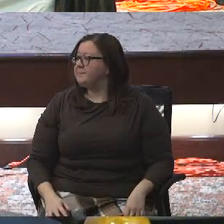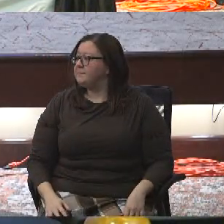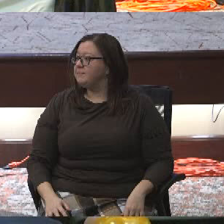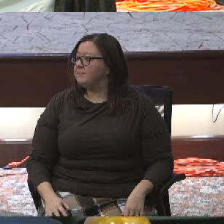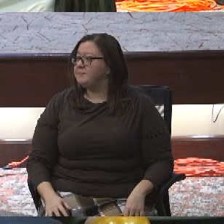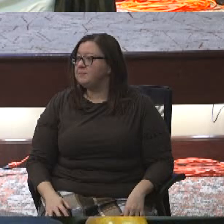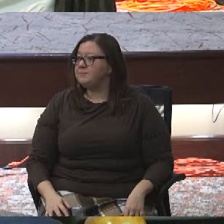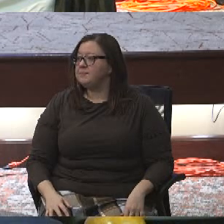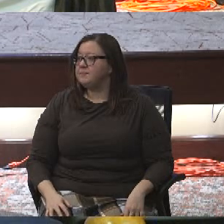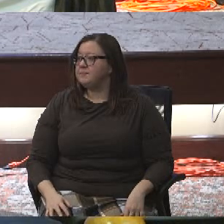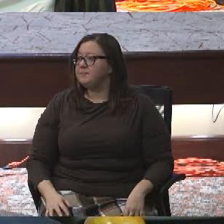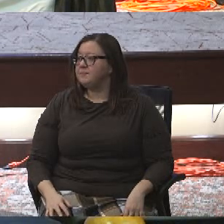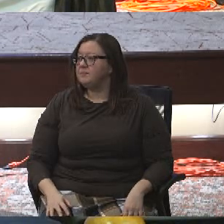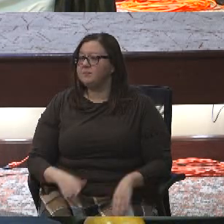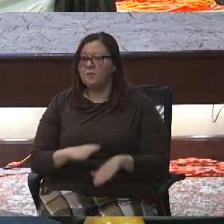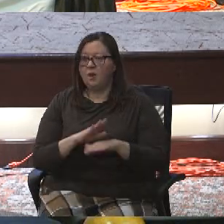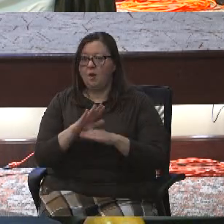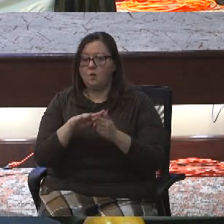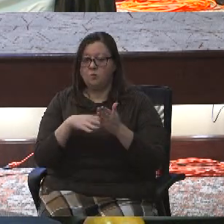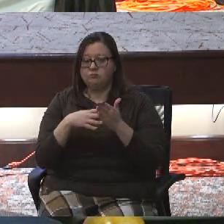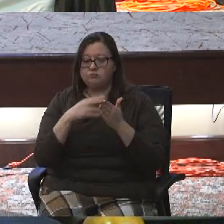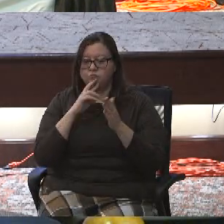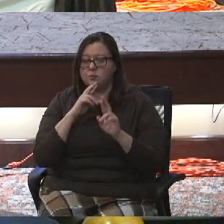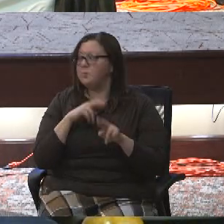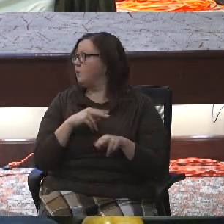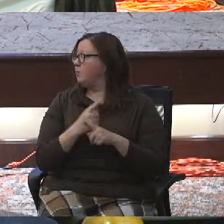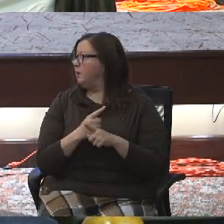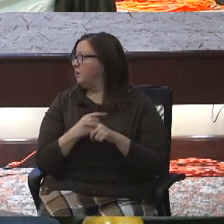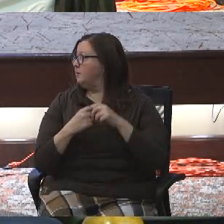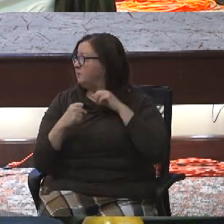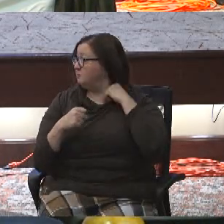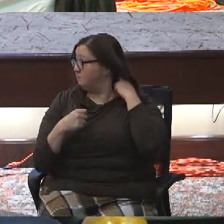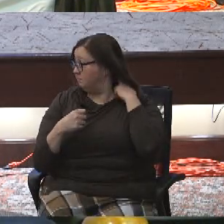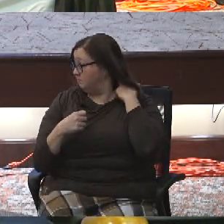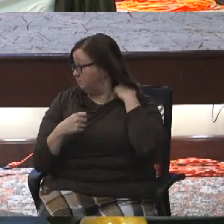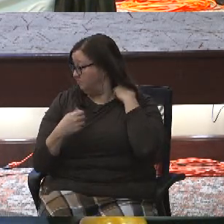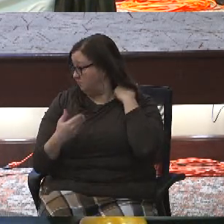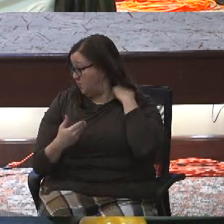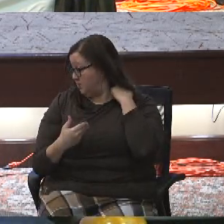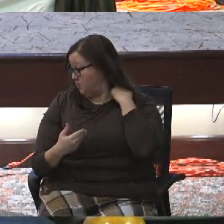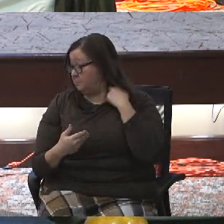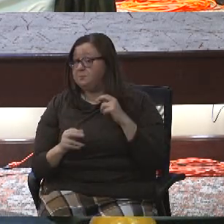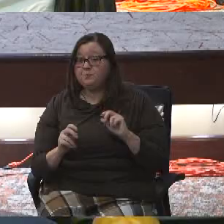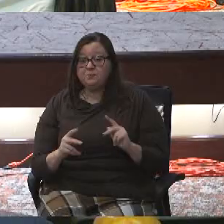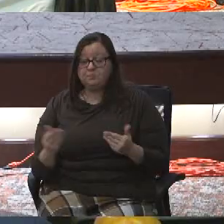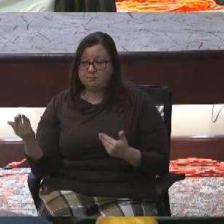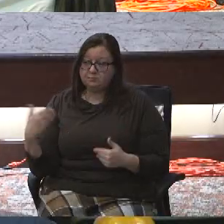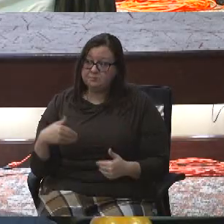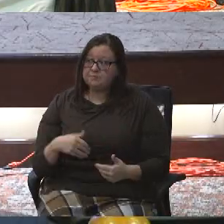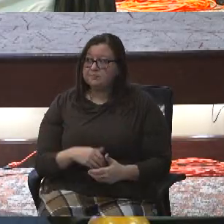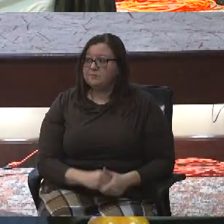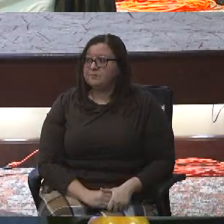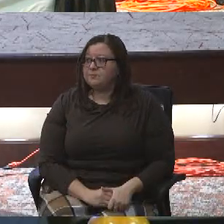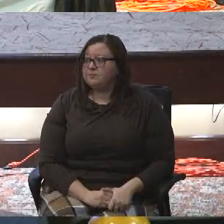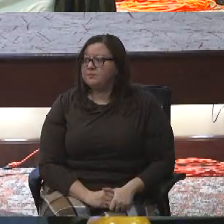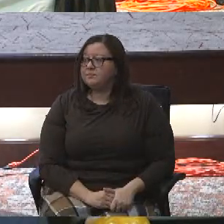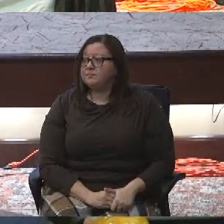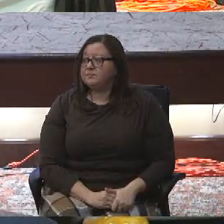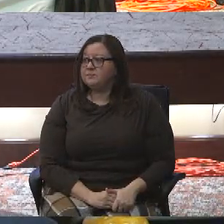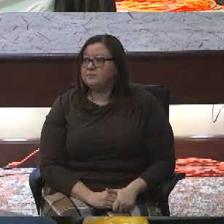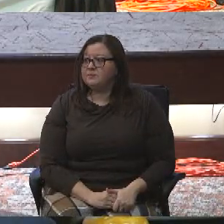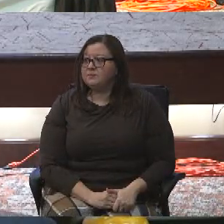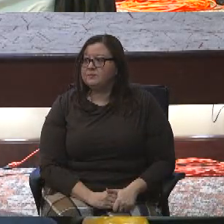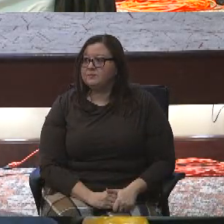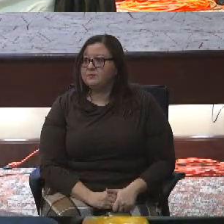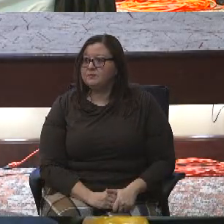on the informal report, I believe, is that right? Okay, yeah. Come on, we will provide an opportunity for